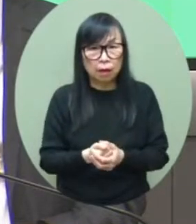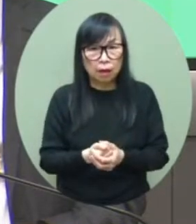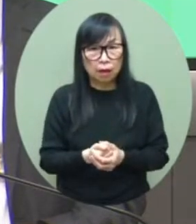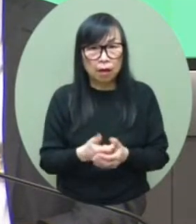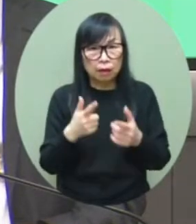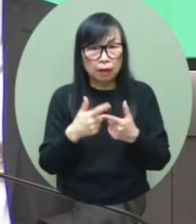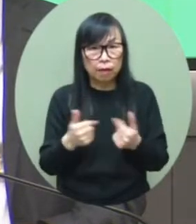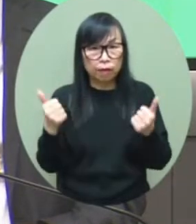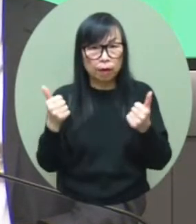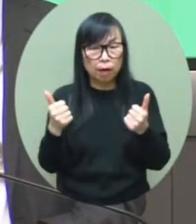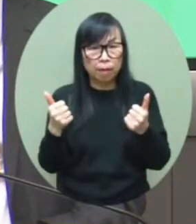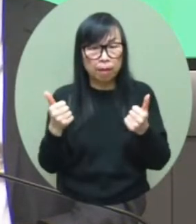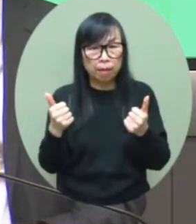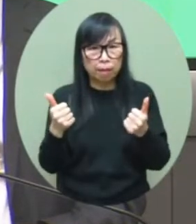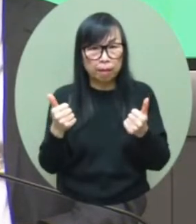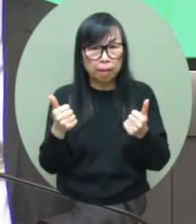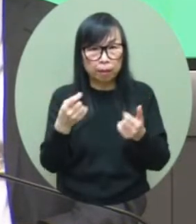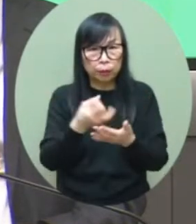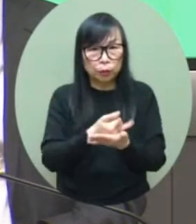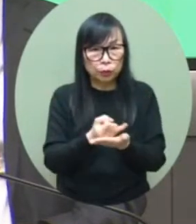phases of our work,